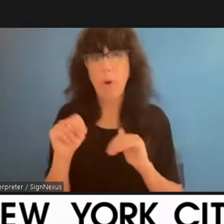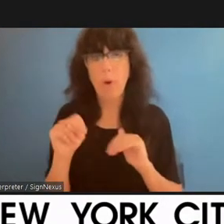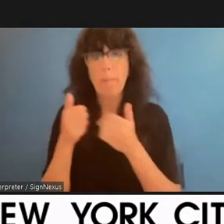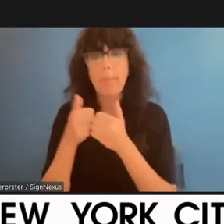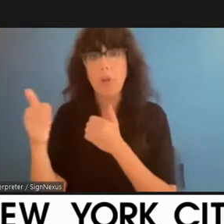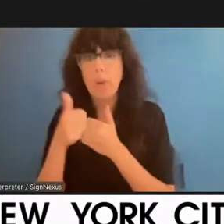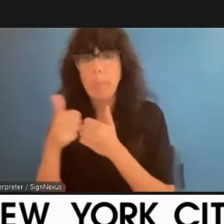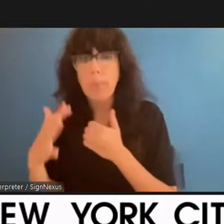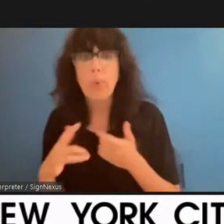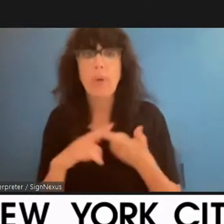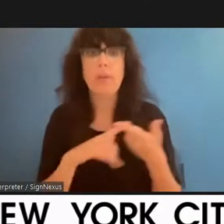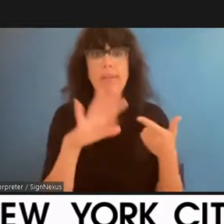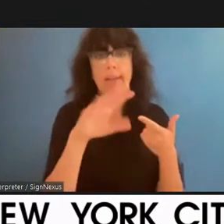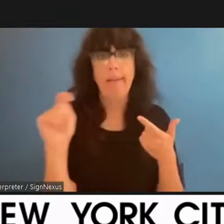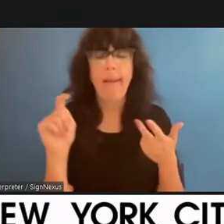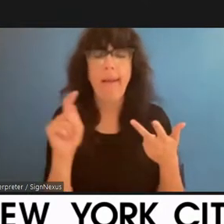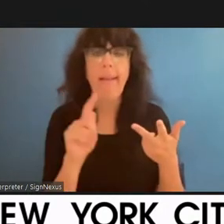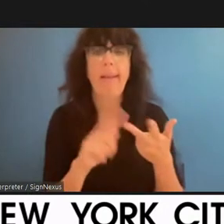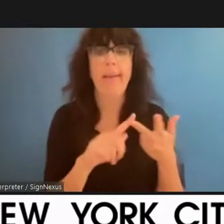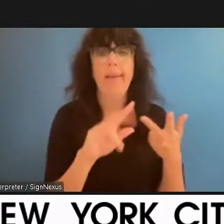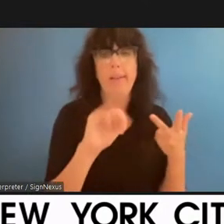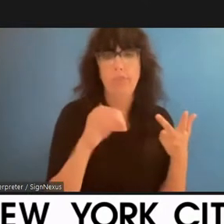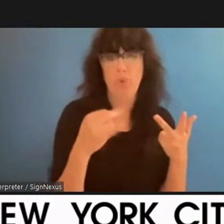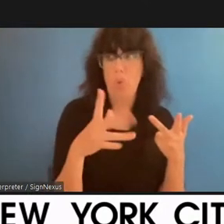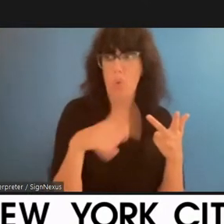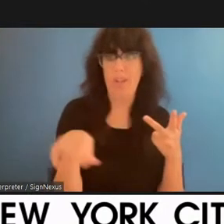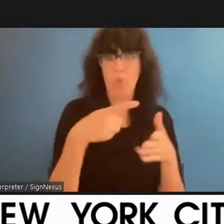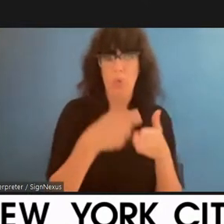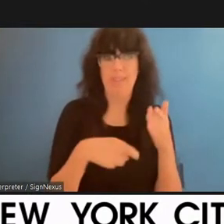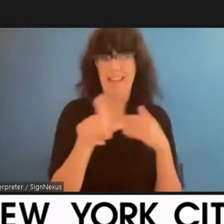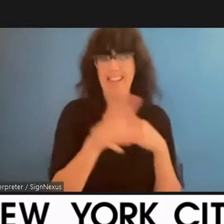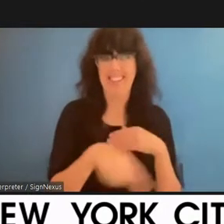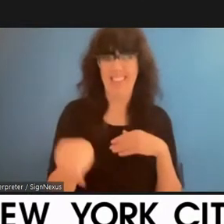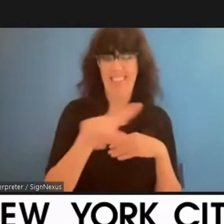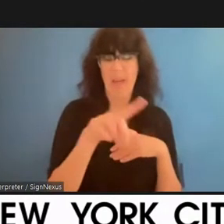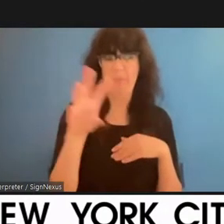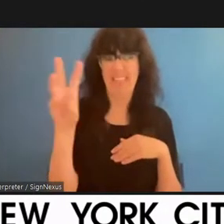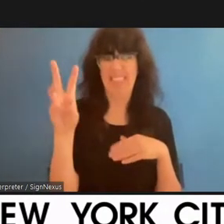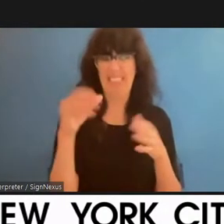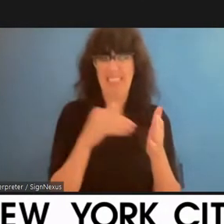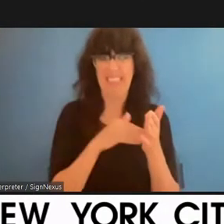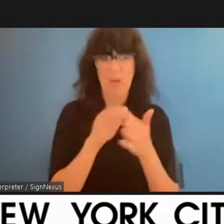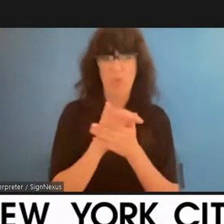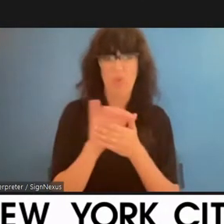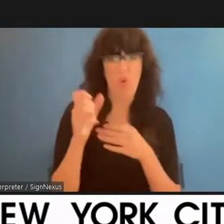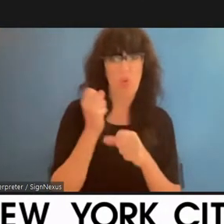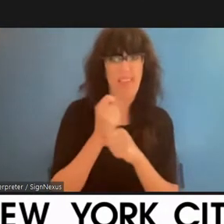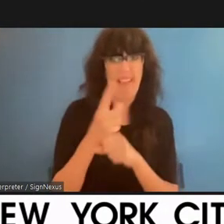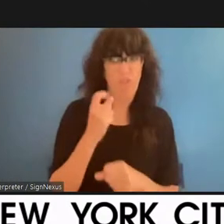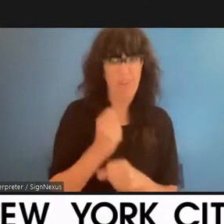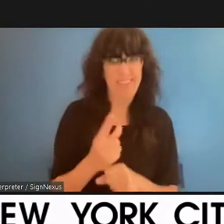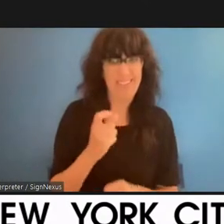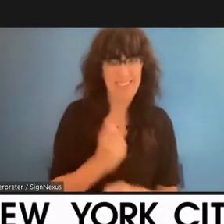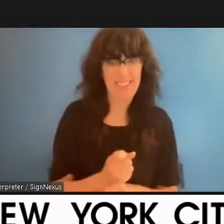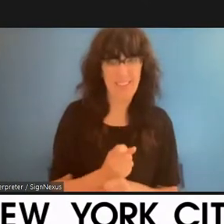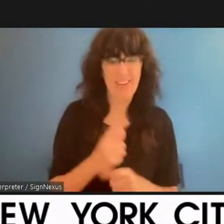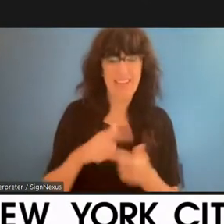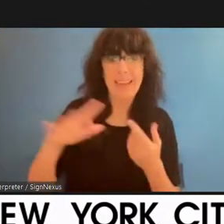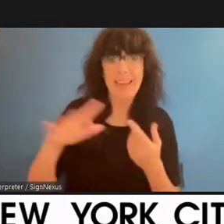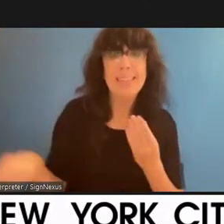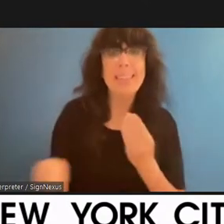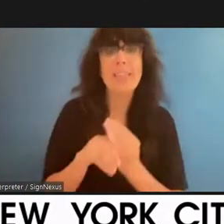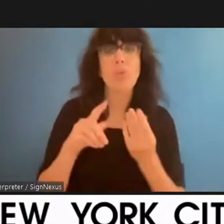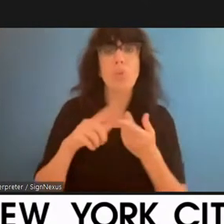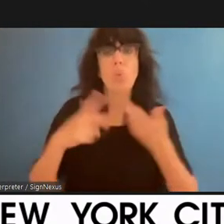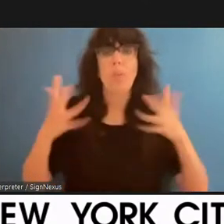connecticut commuters and you want to tax them at about six thousand dollars a year in addition to the tolls they already